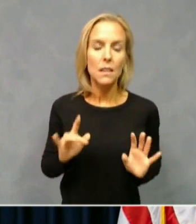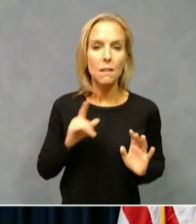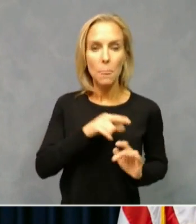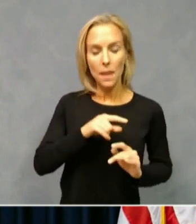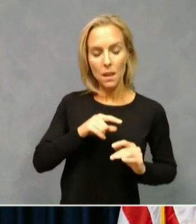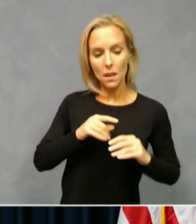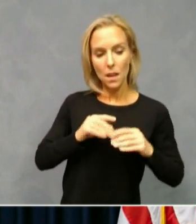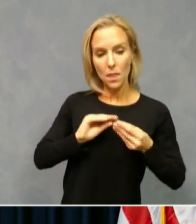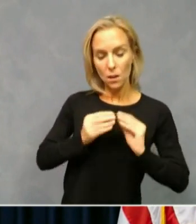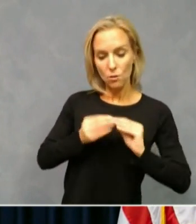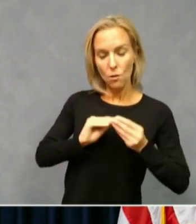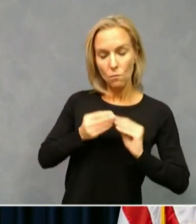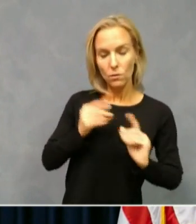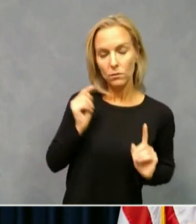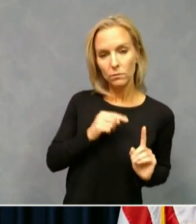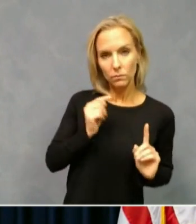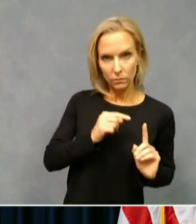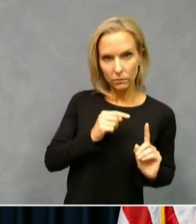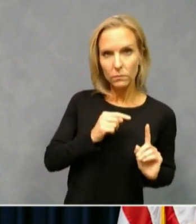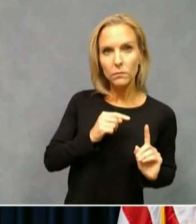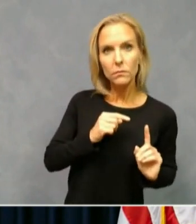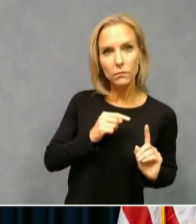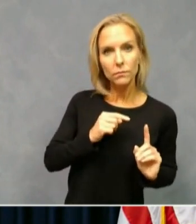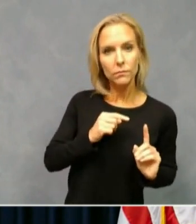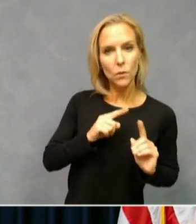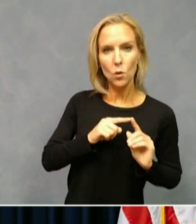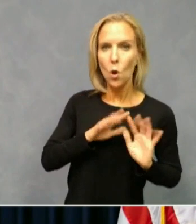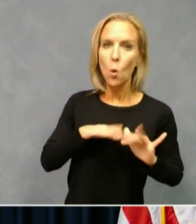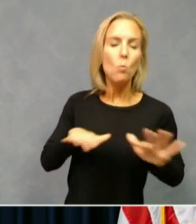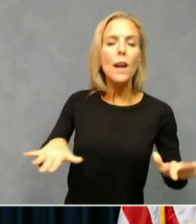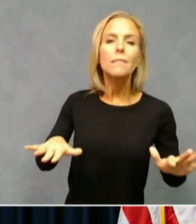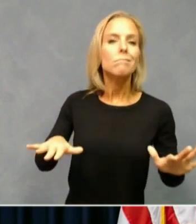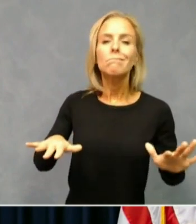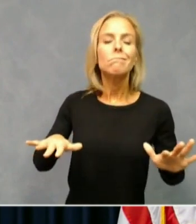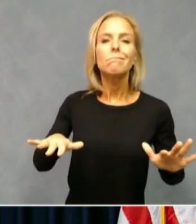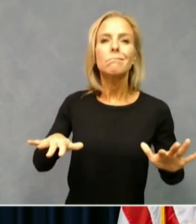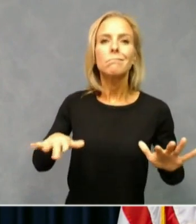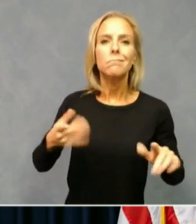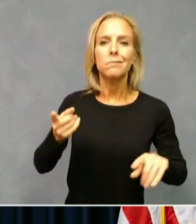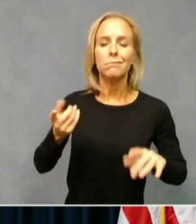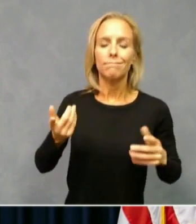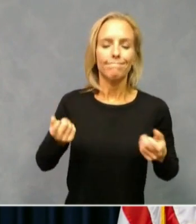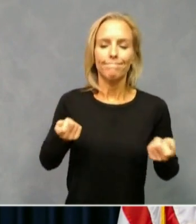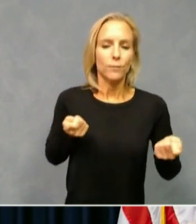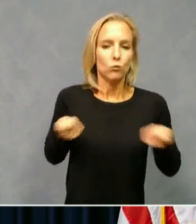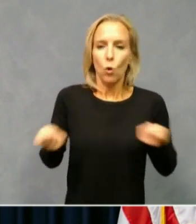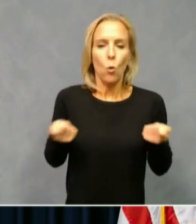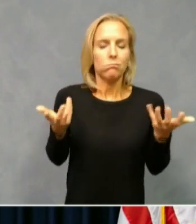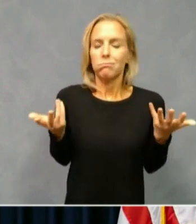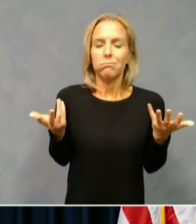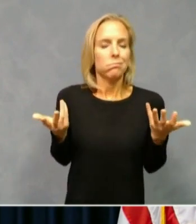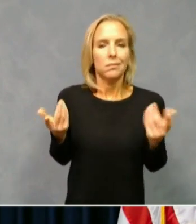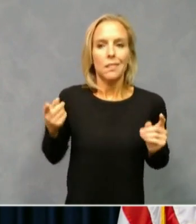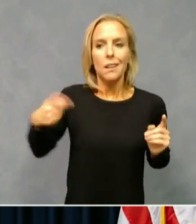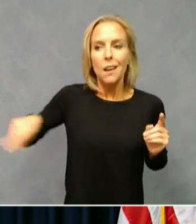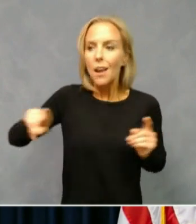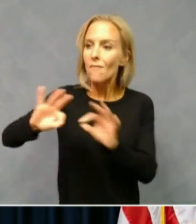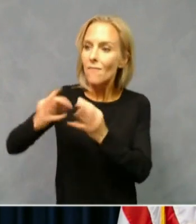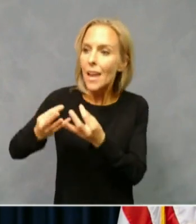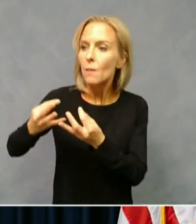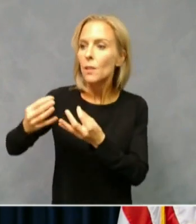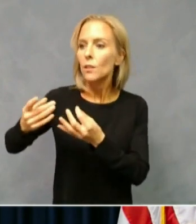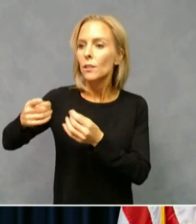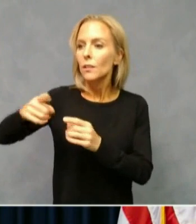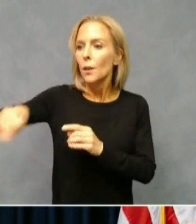that the spread is truly uncontrolled, and that our families and individuals are in danger. That's what